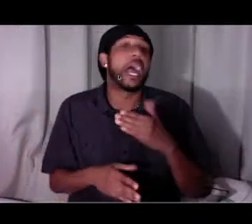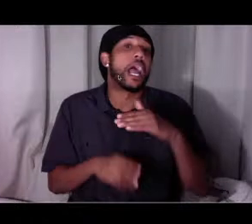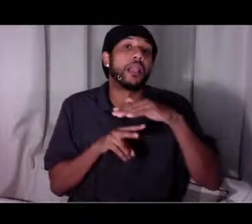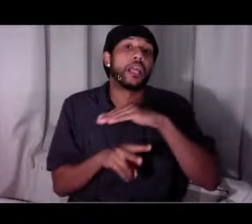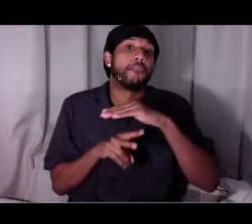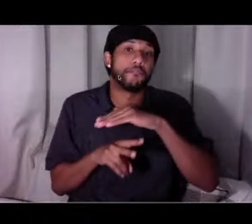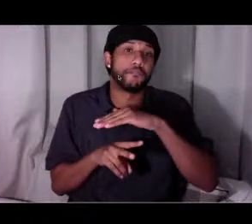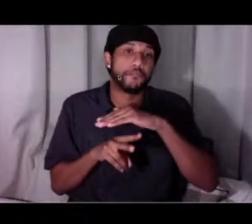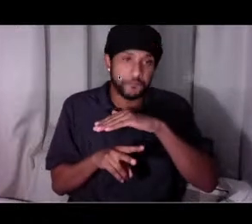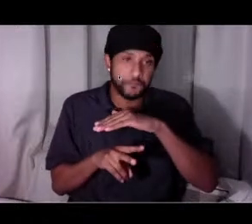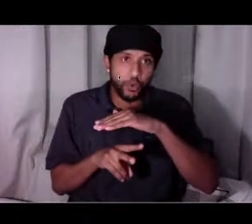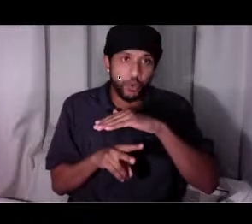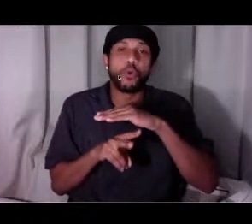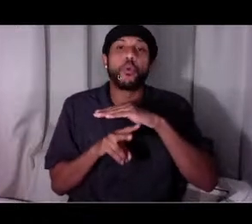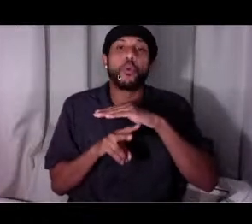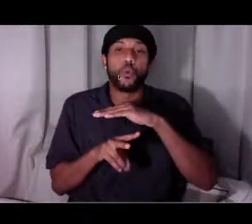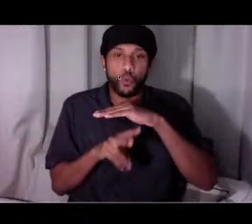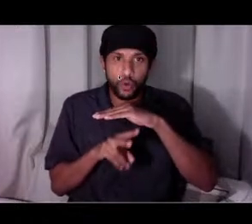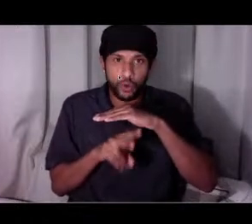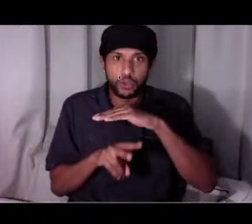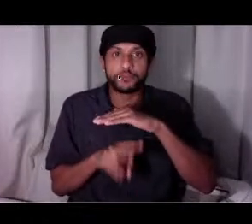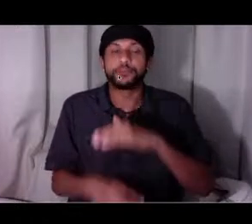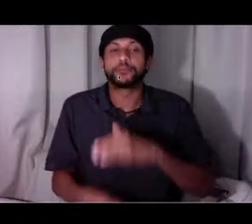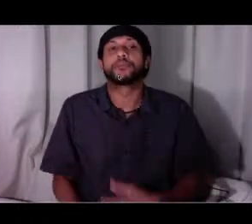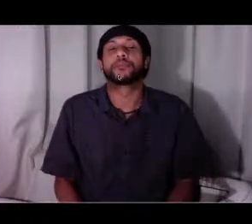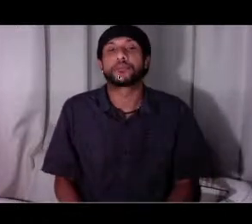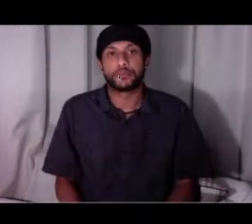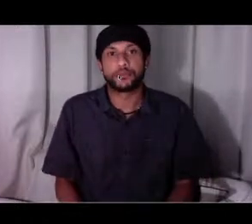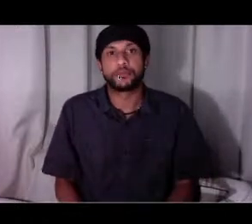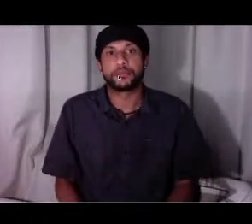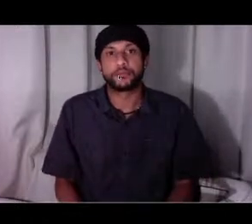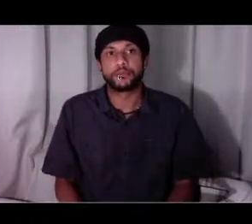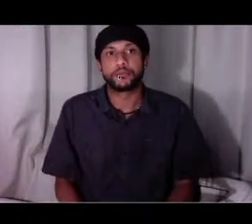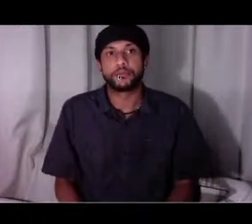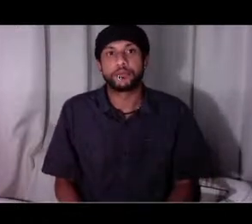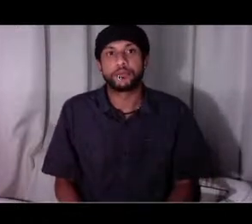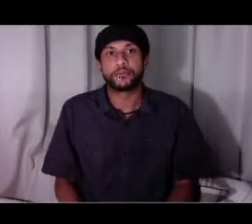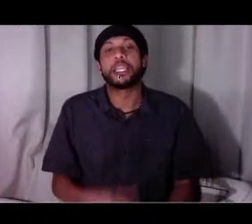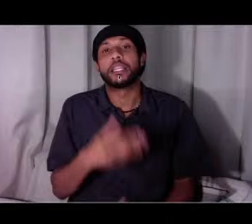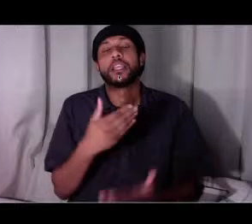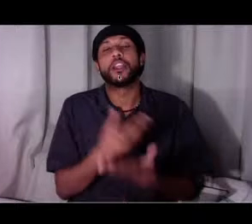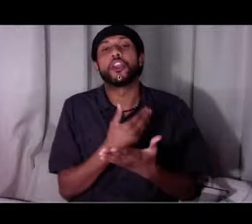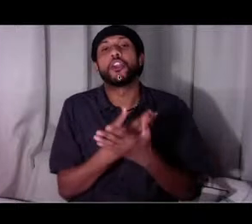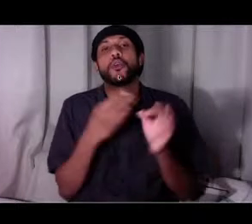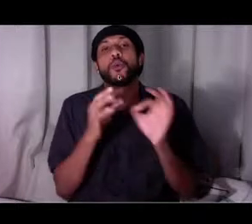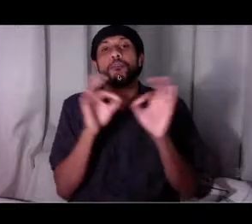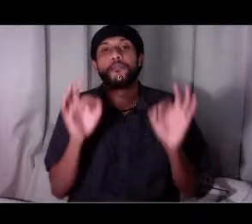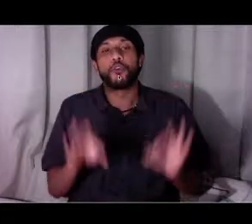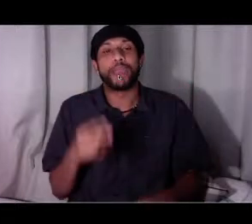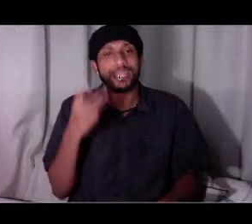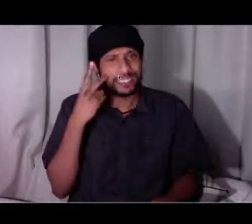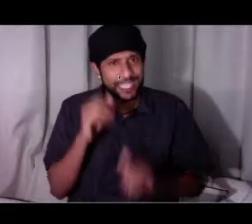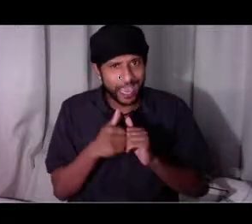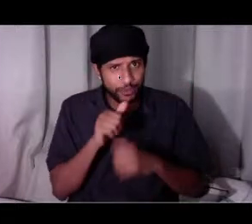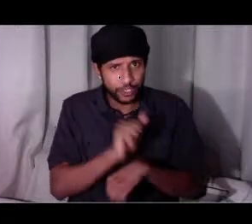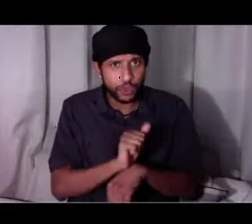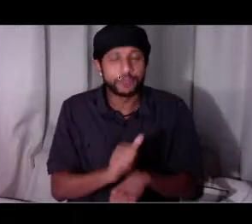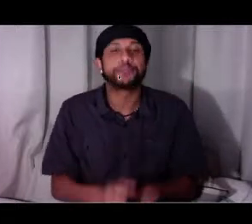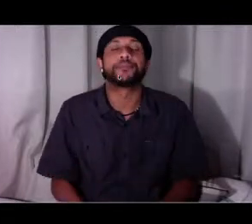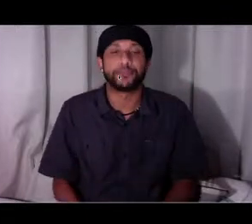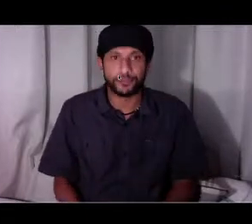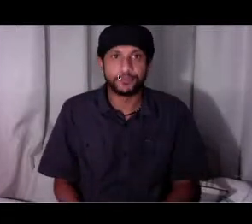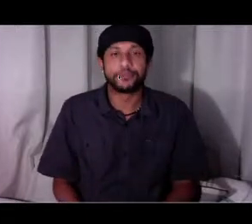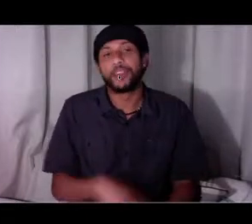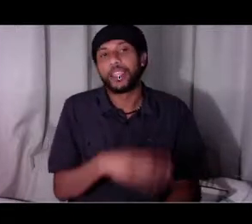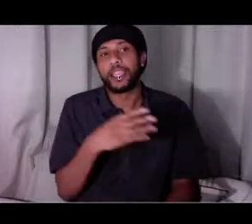to I look forward to but um um the the new format to see how this is going to work